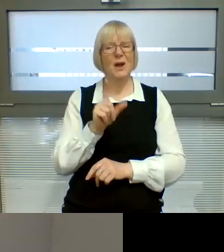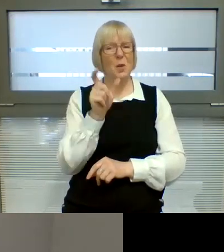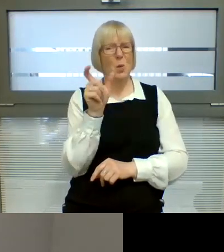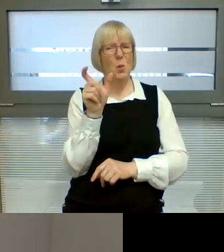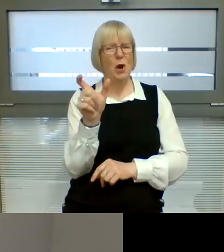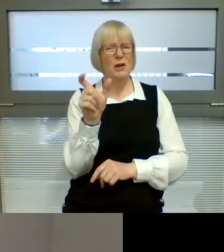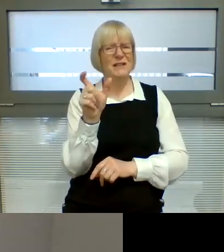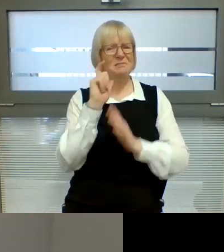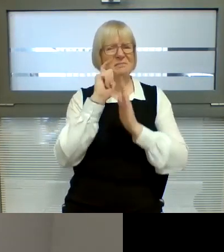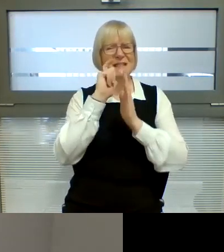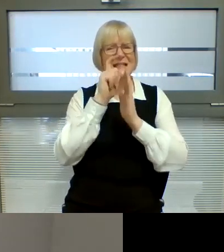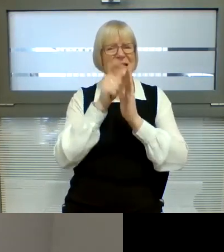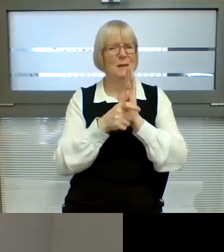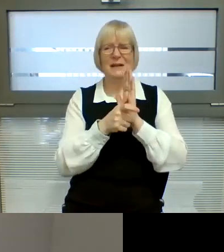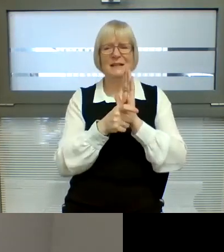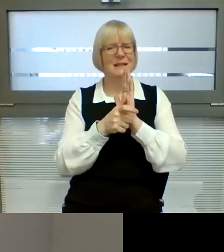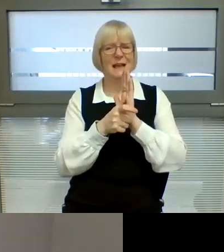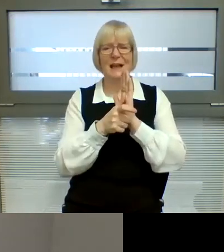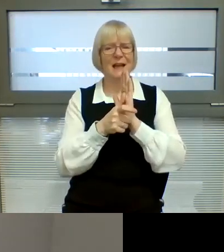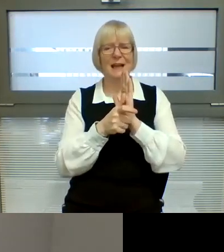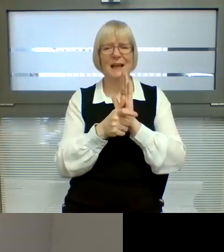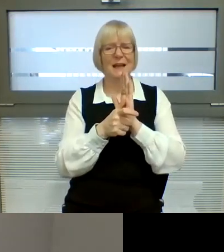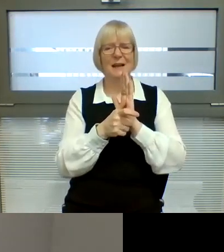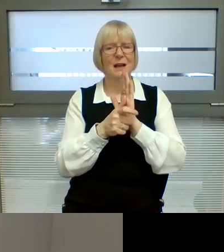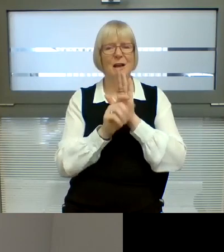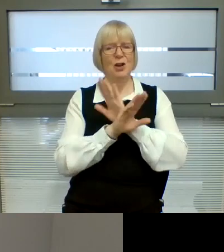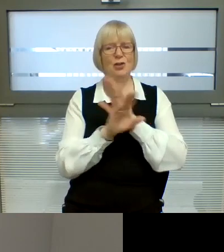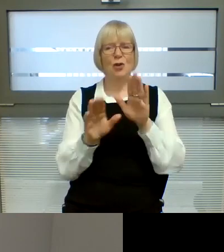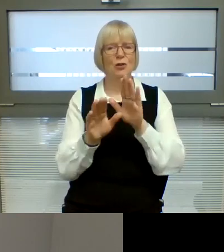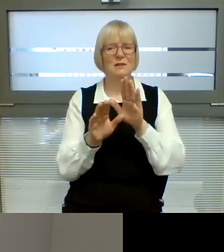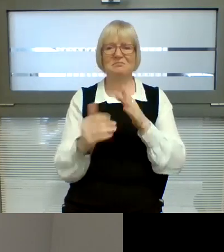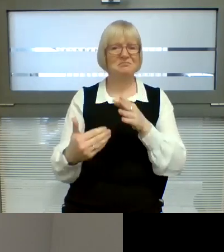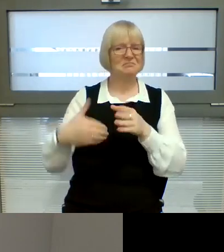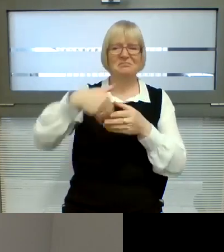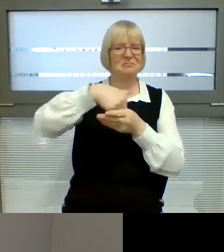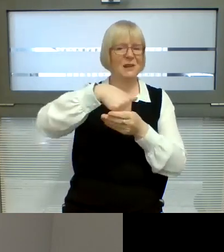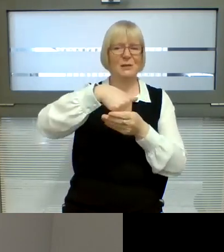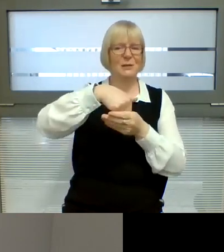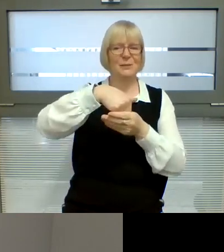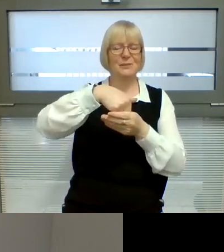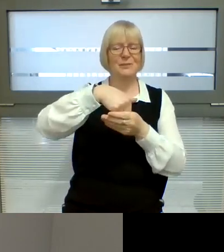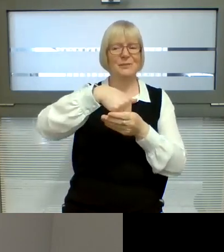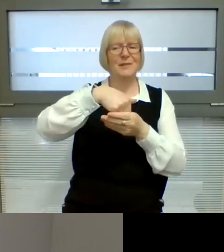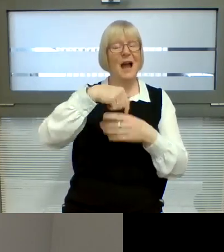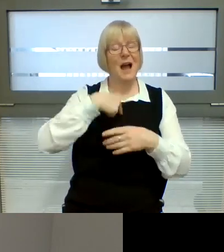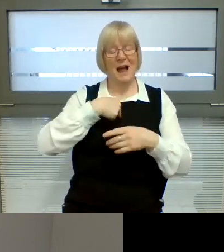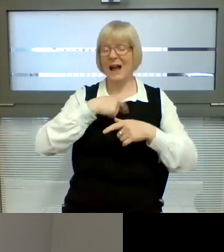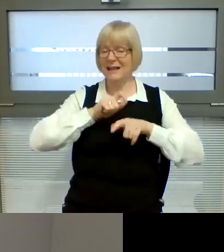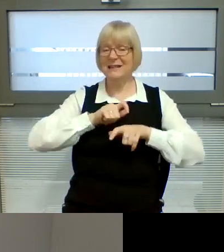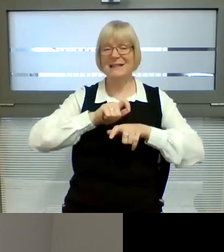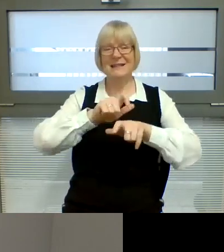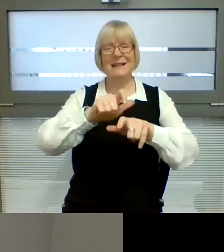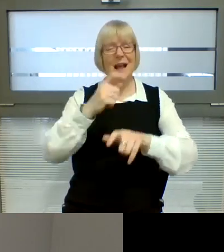disability isn't in the context, and I think and I still think there's a lack